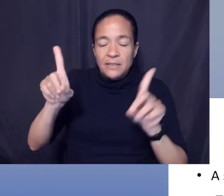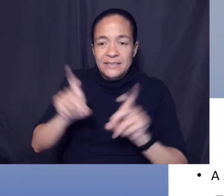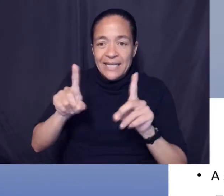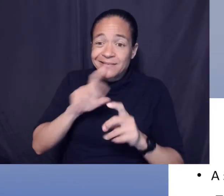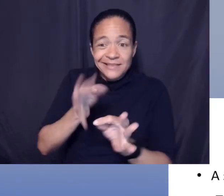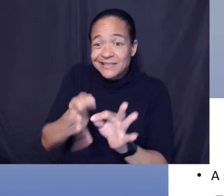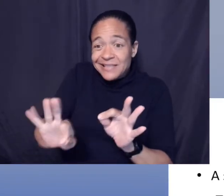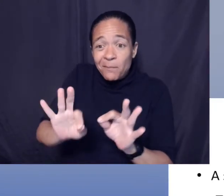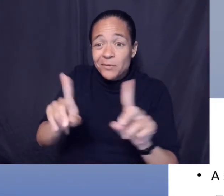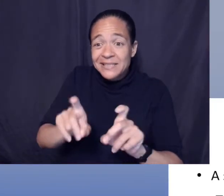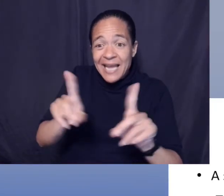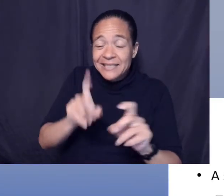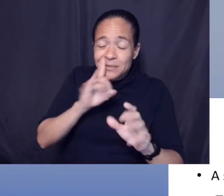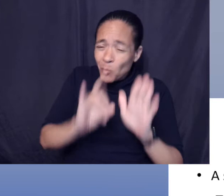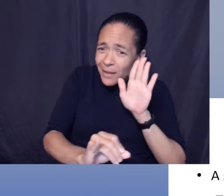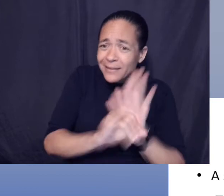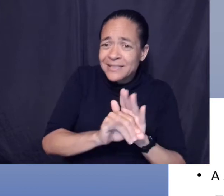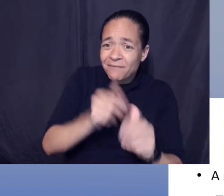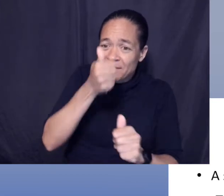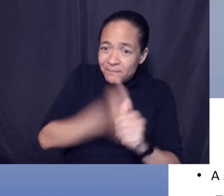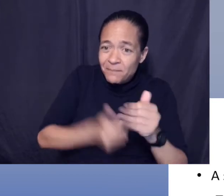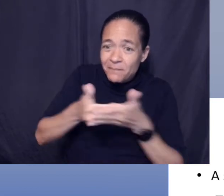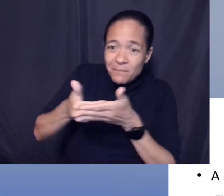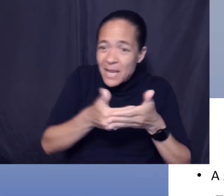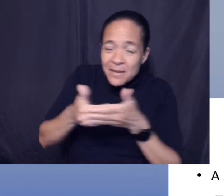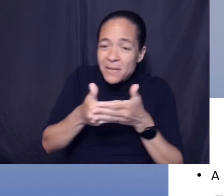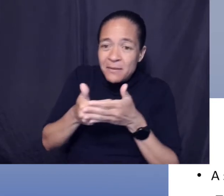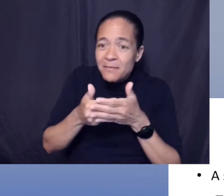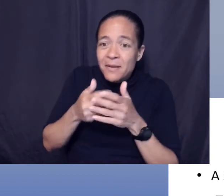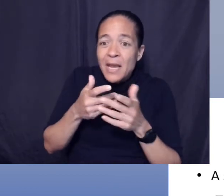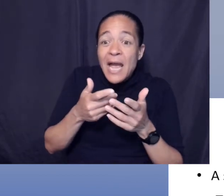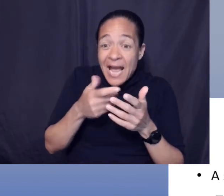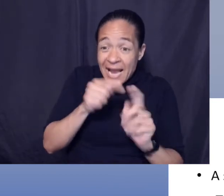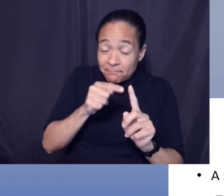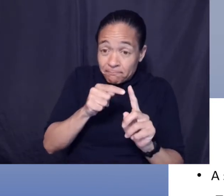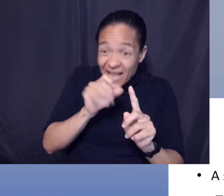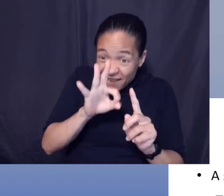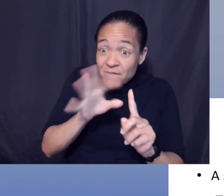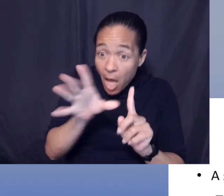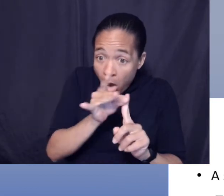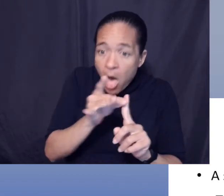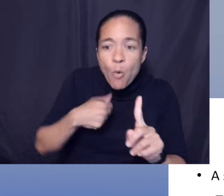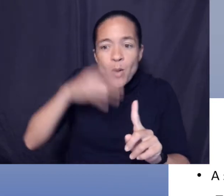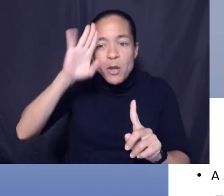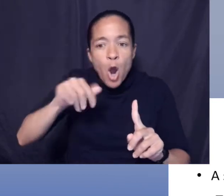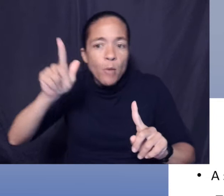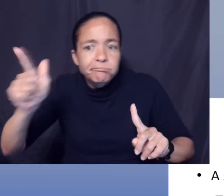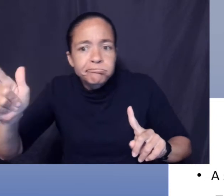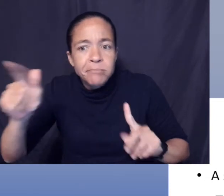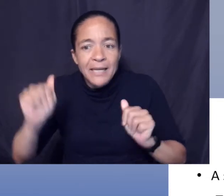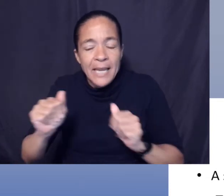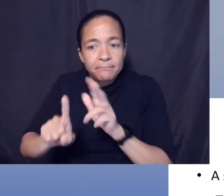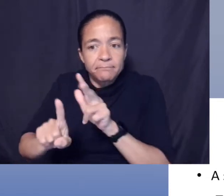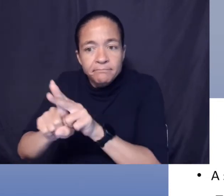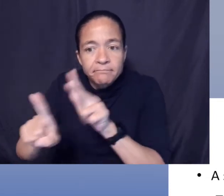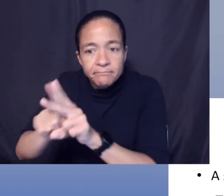could be a simple test that would identify every single child with the potential to develop significant global impairment from the virus,